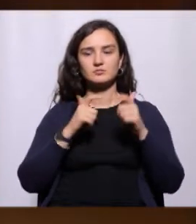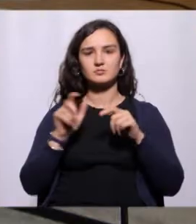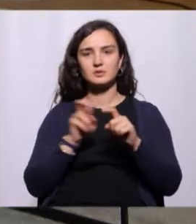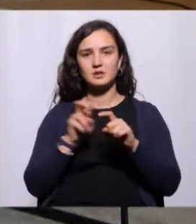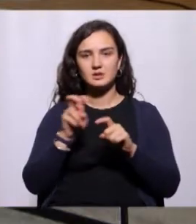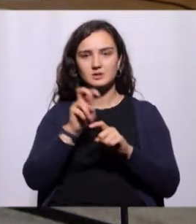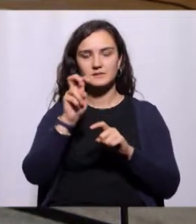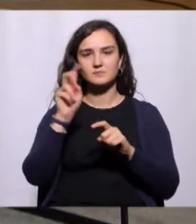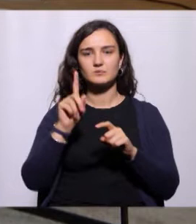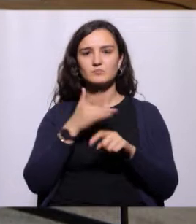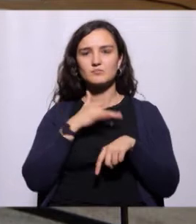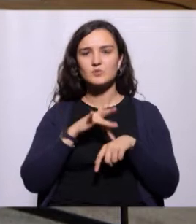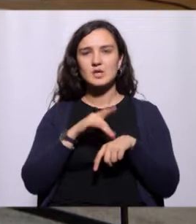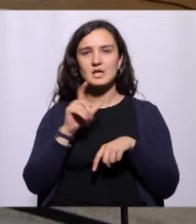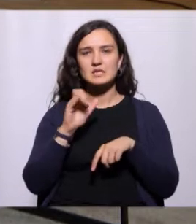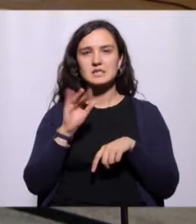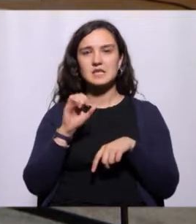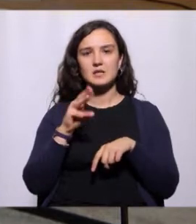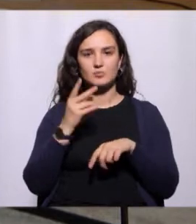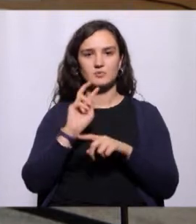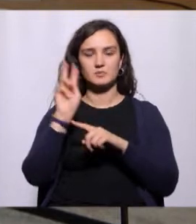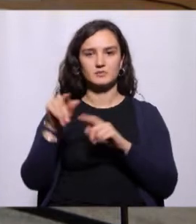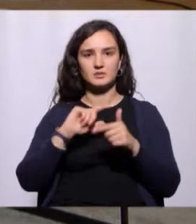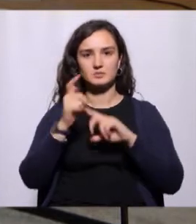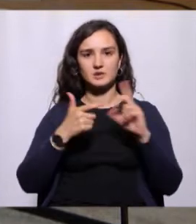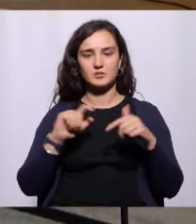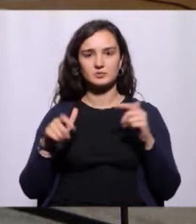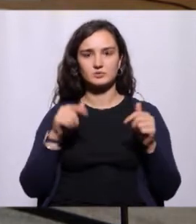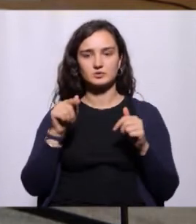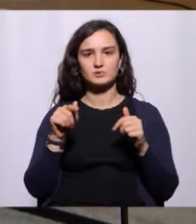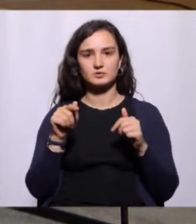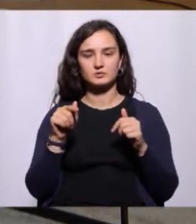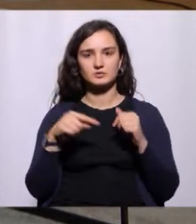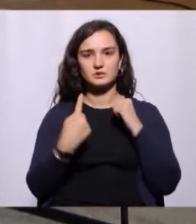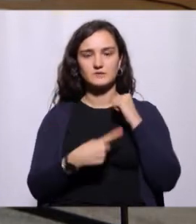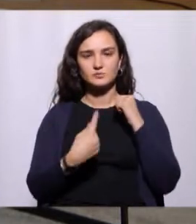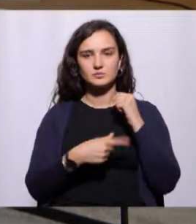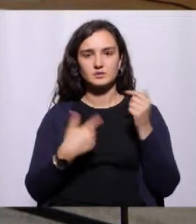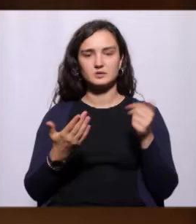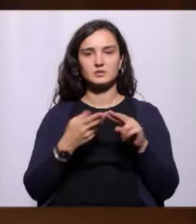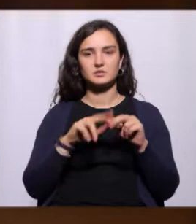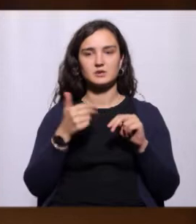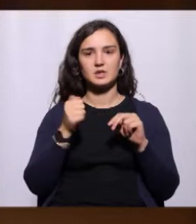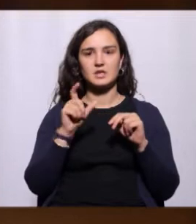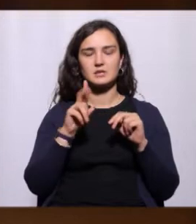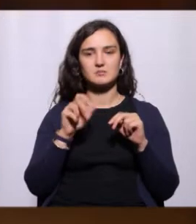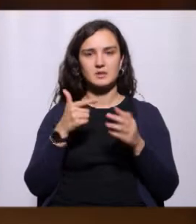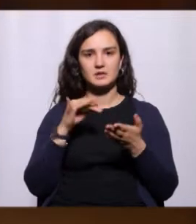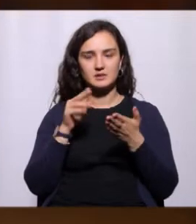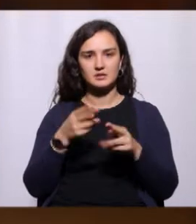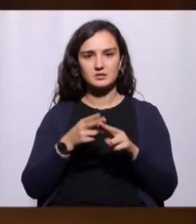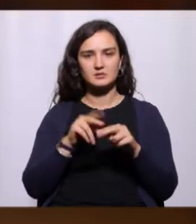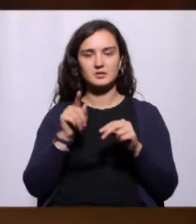like extreme, probably you need to go to mountains Tusheti, Khevsureti, Azbegi. These are